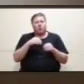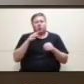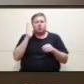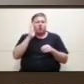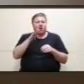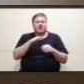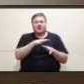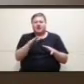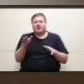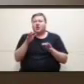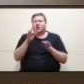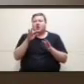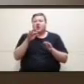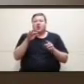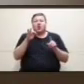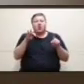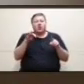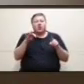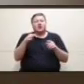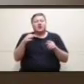of 13 million rand.